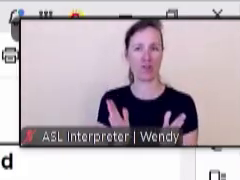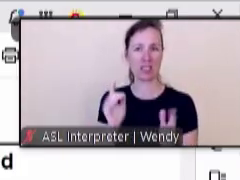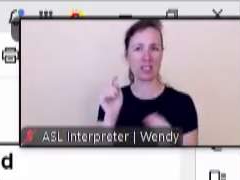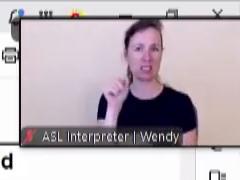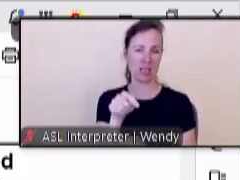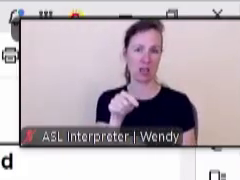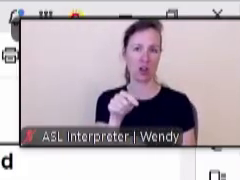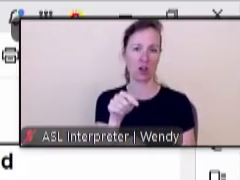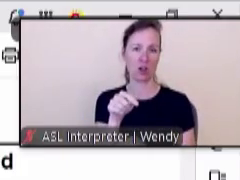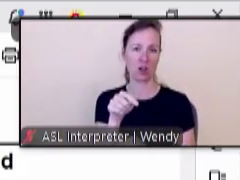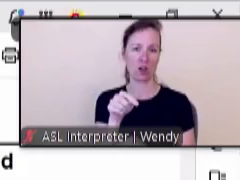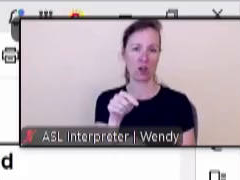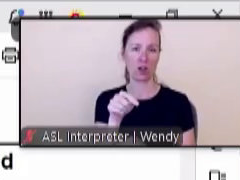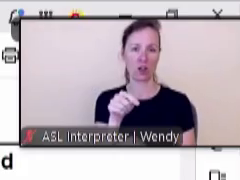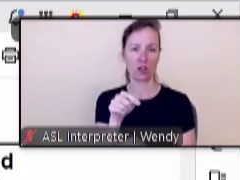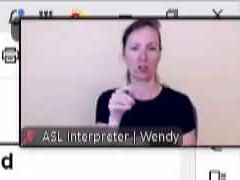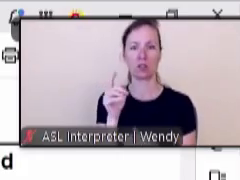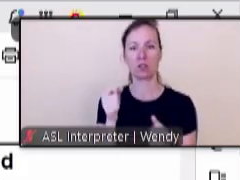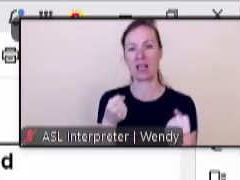as assistance with